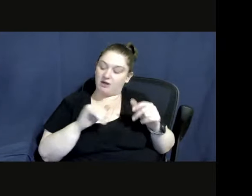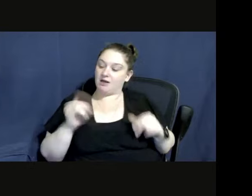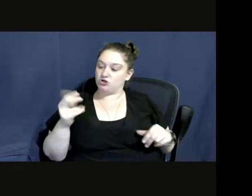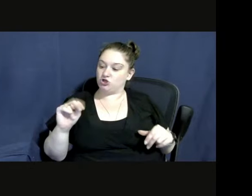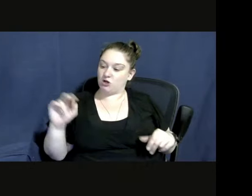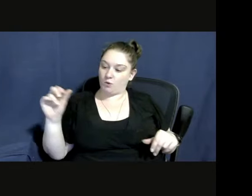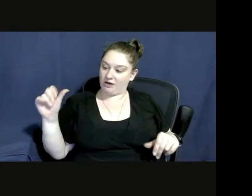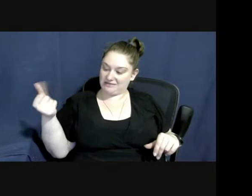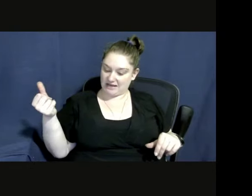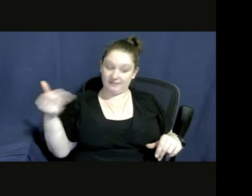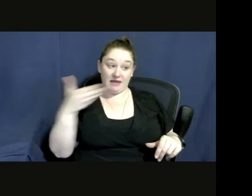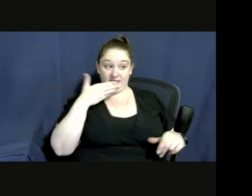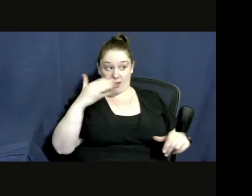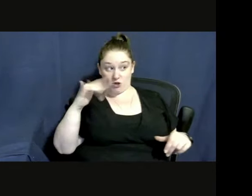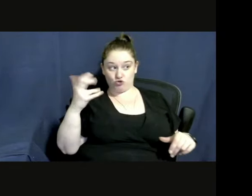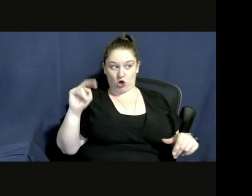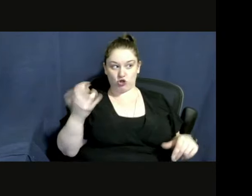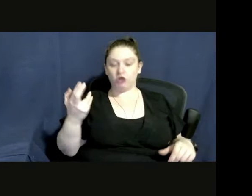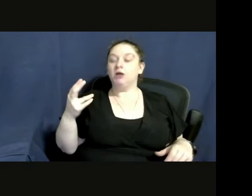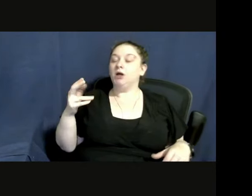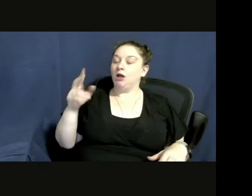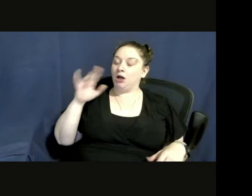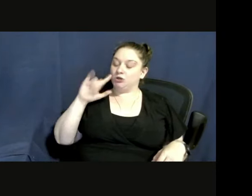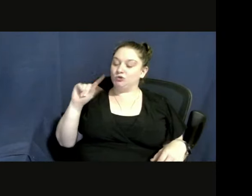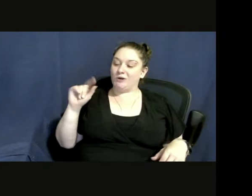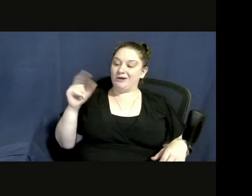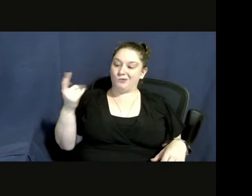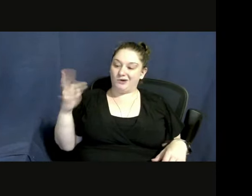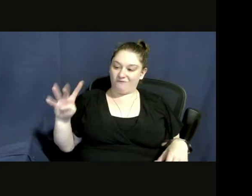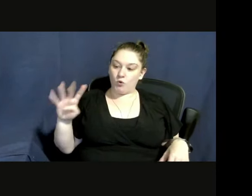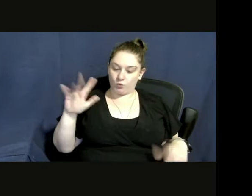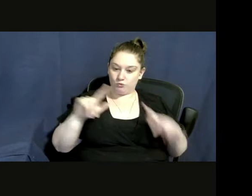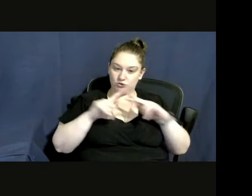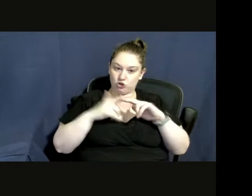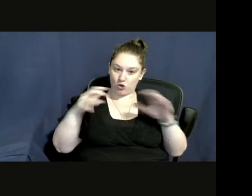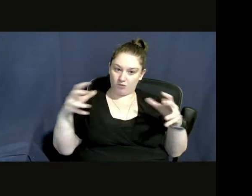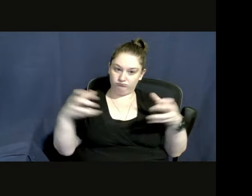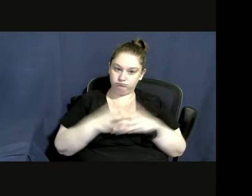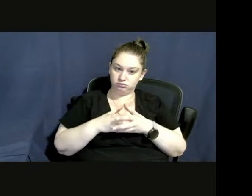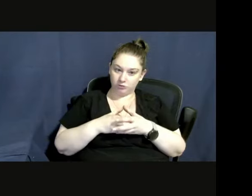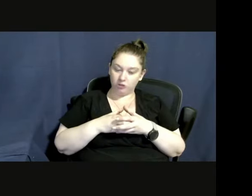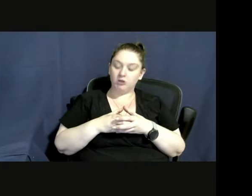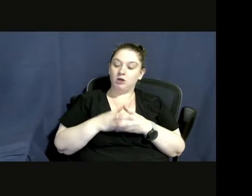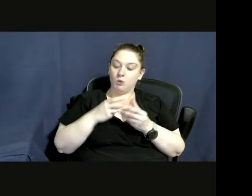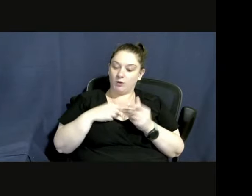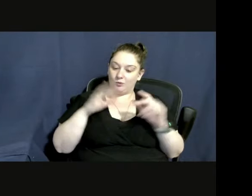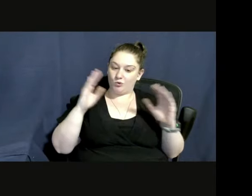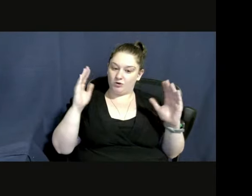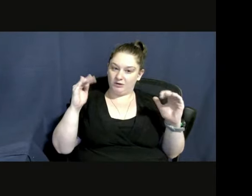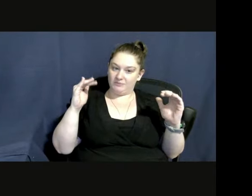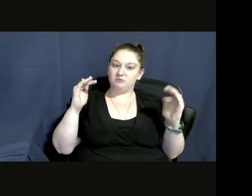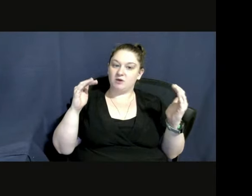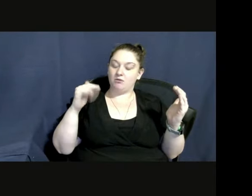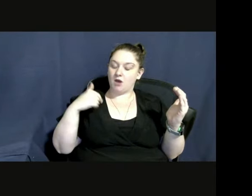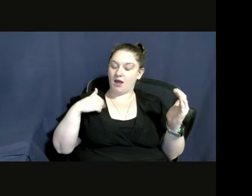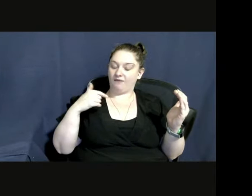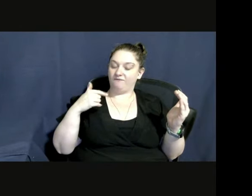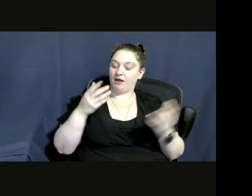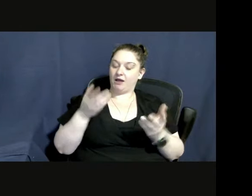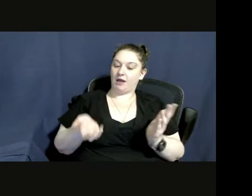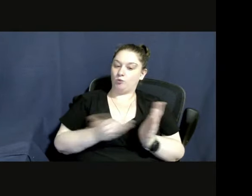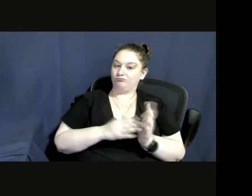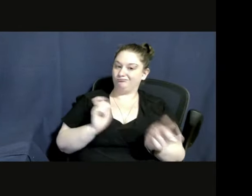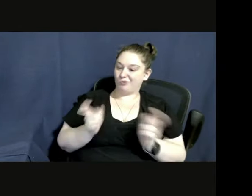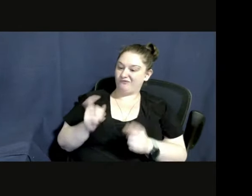January 10th, thank you, Josh, of 2024. We would anticipate having a revised budget then to present to them